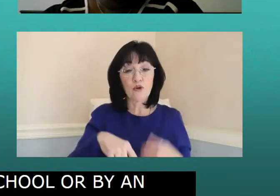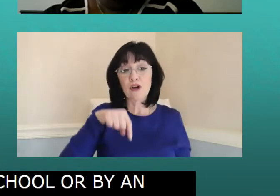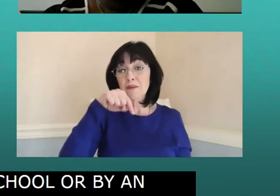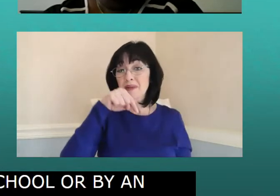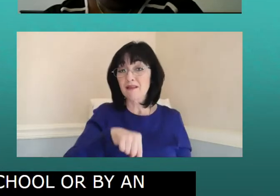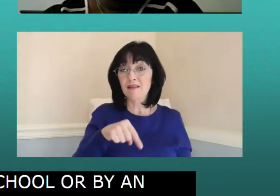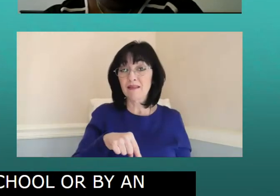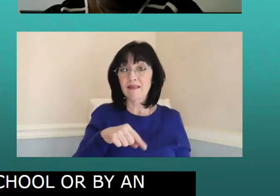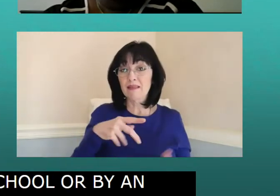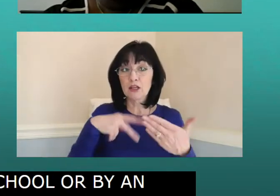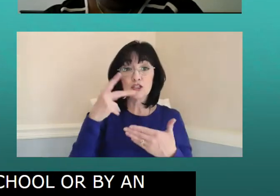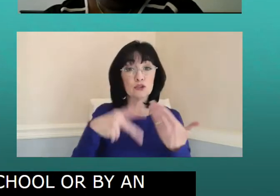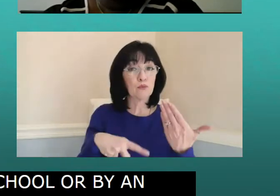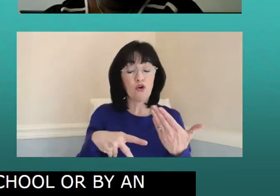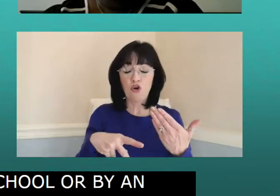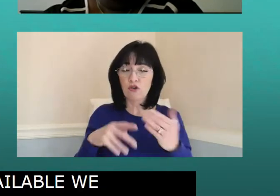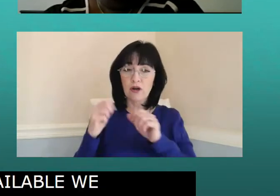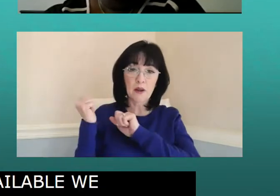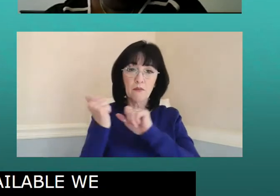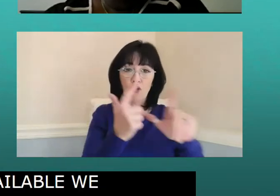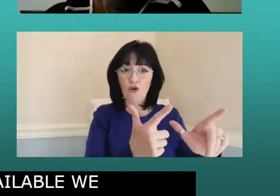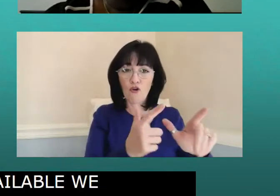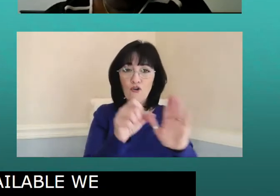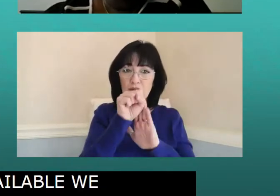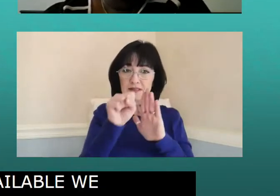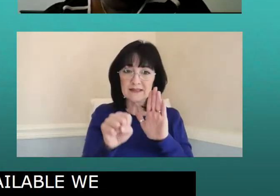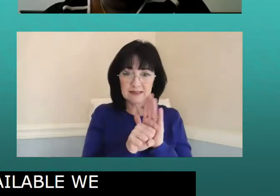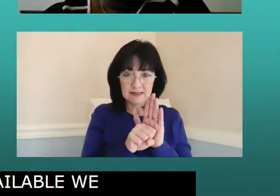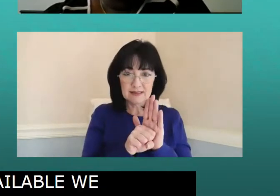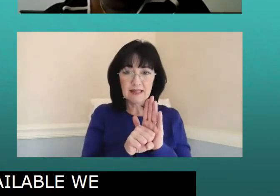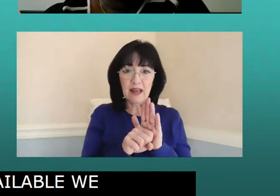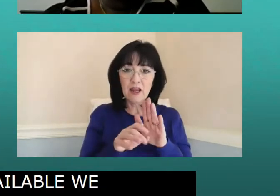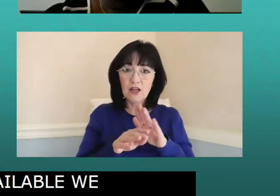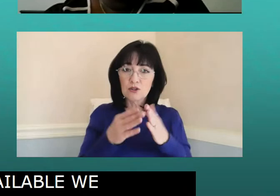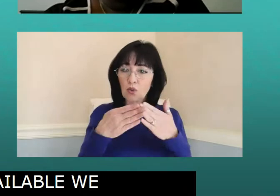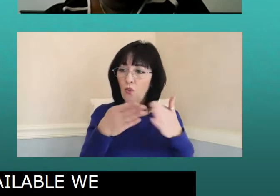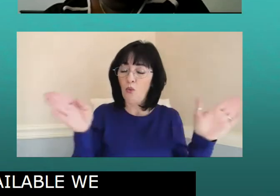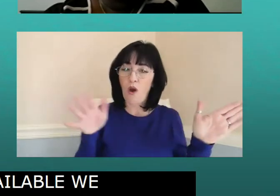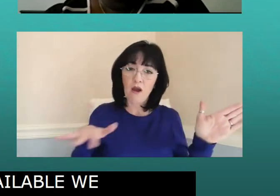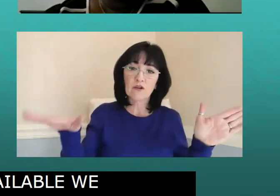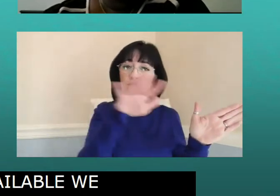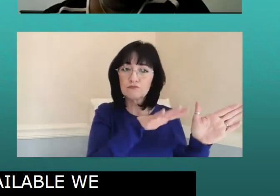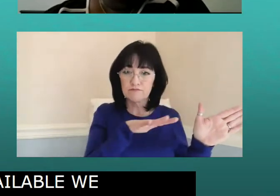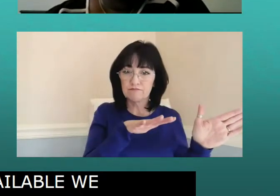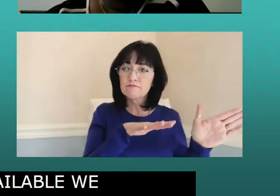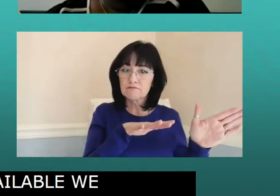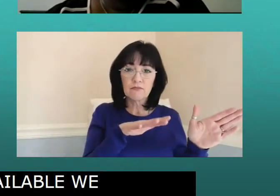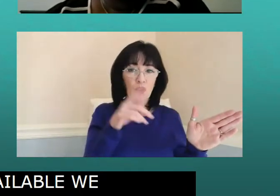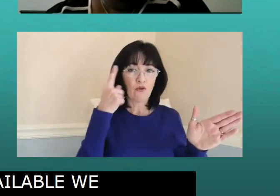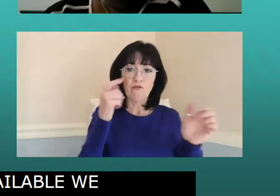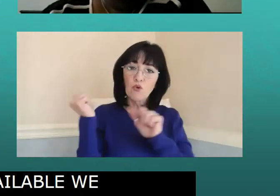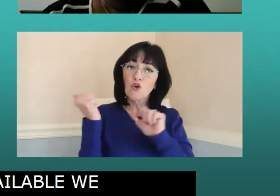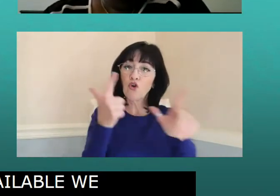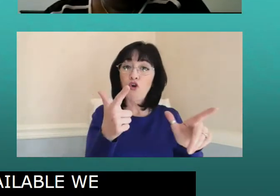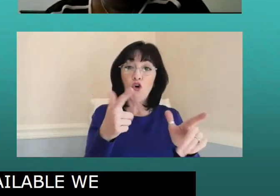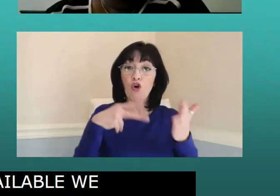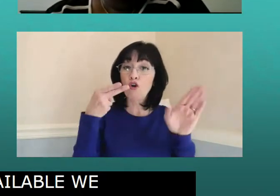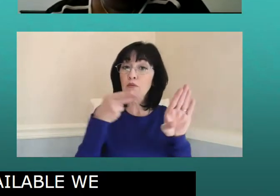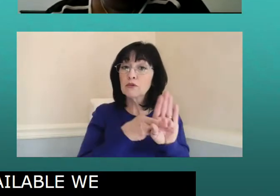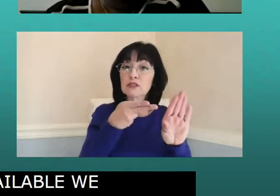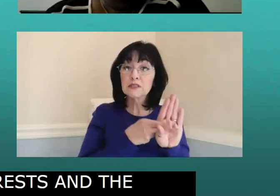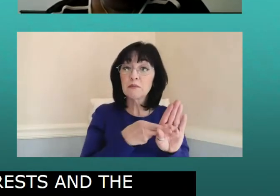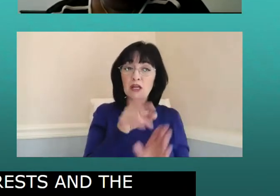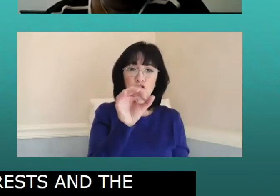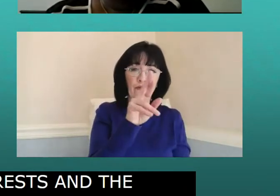earlier, statewide for the interest and the participation. It is free.